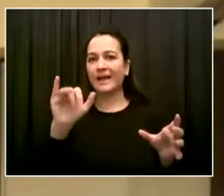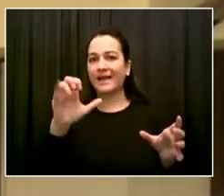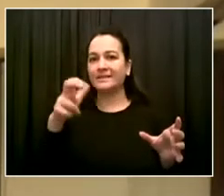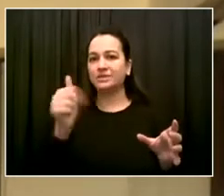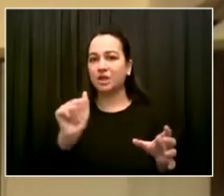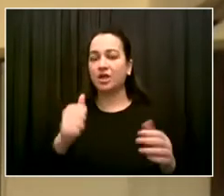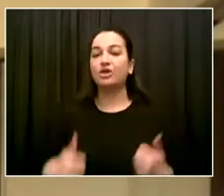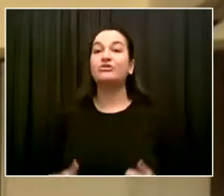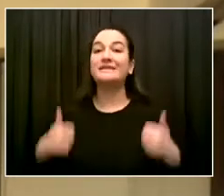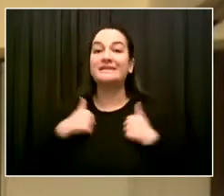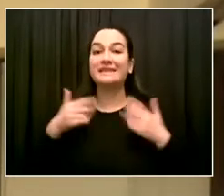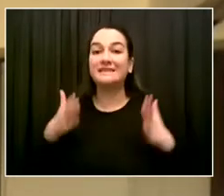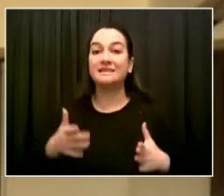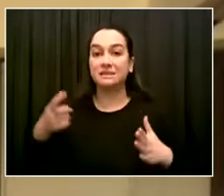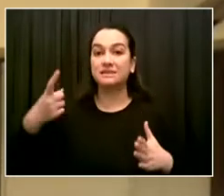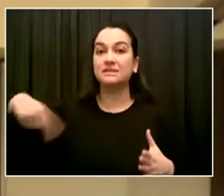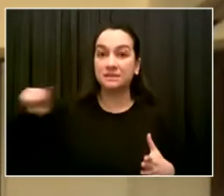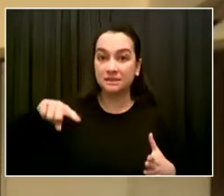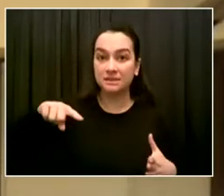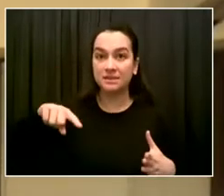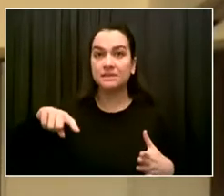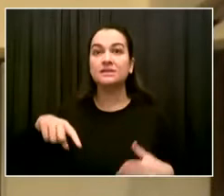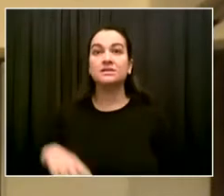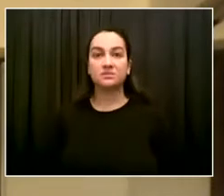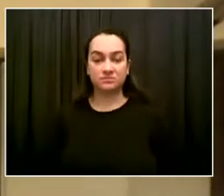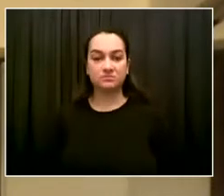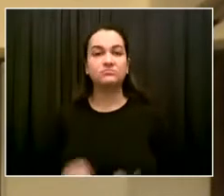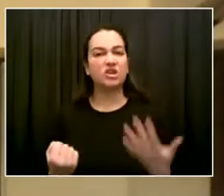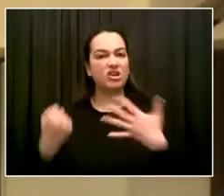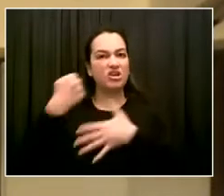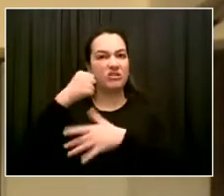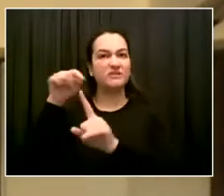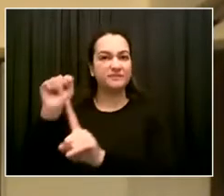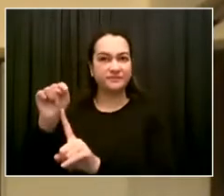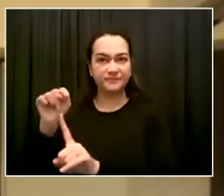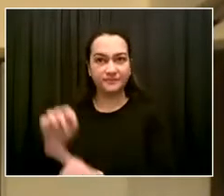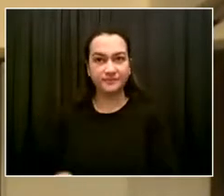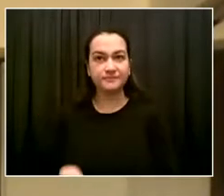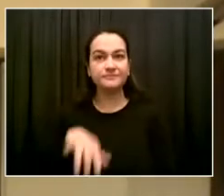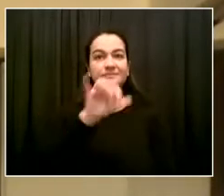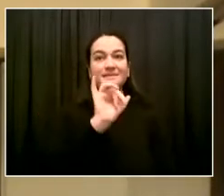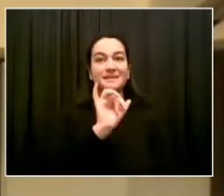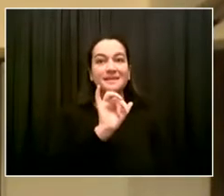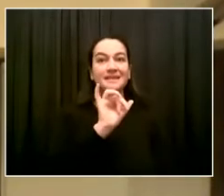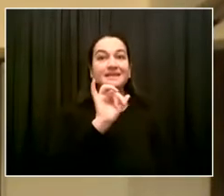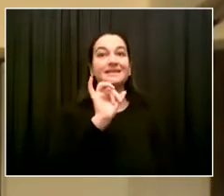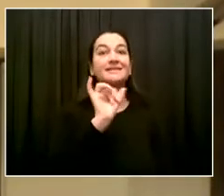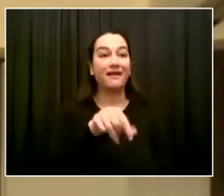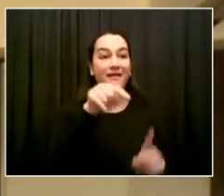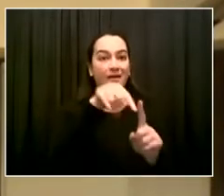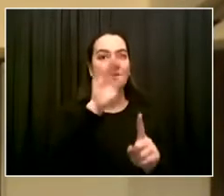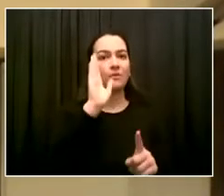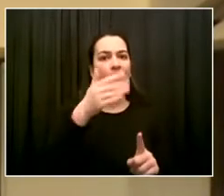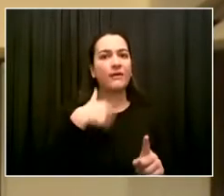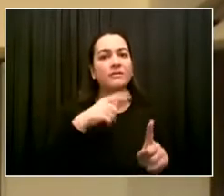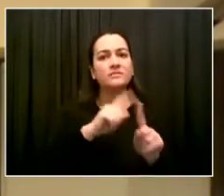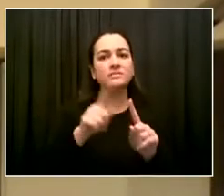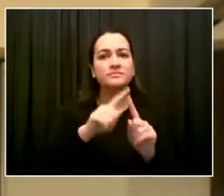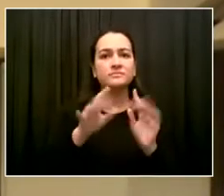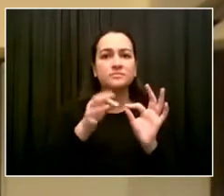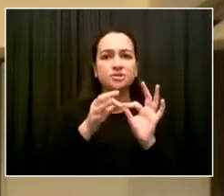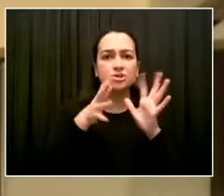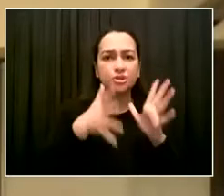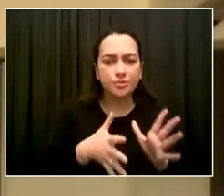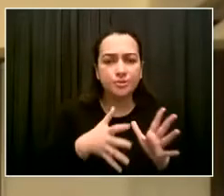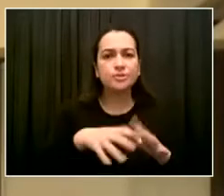to offer translation services, help with appointment setup, and with educational resources. So on behalf of all Googlers, especially those